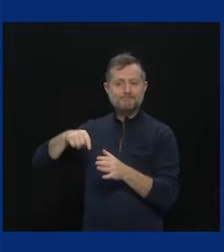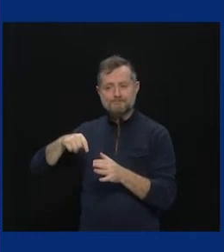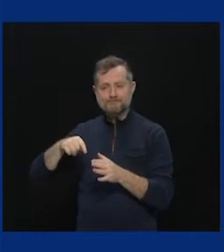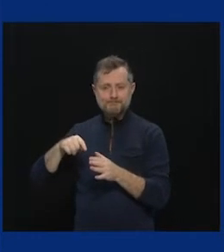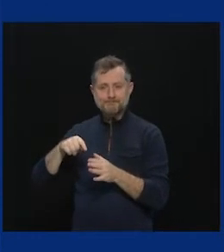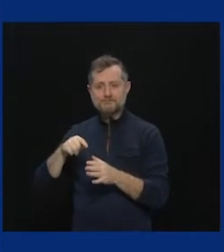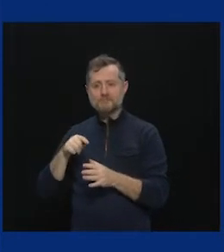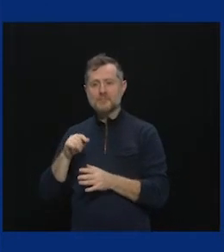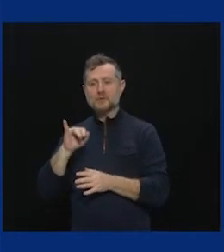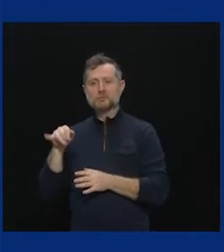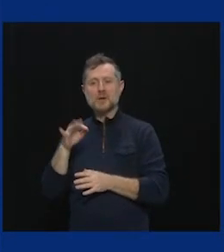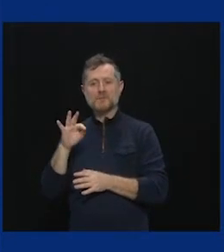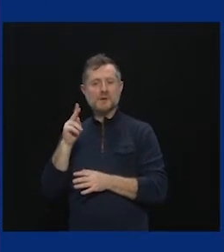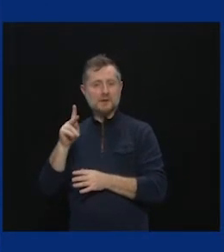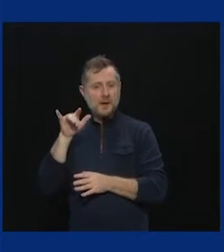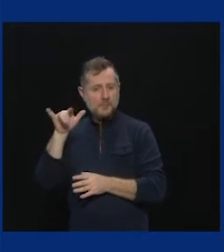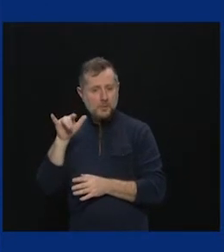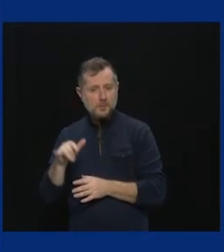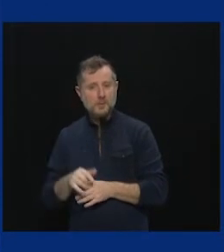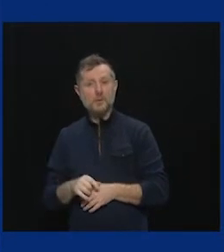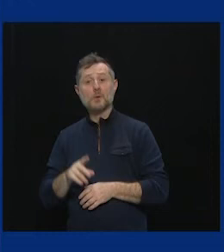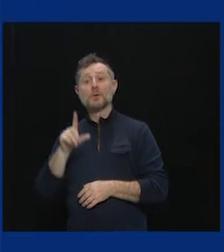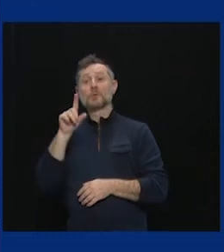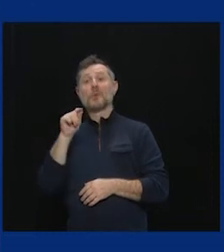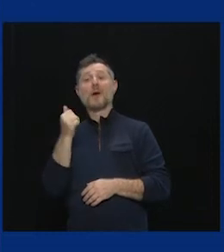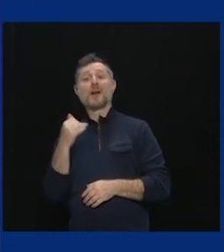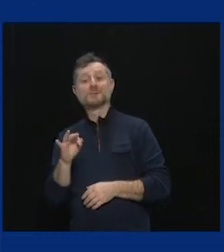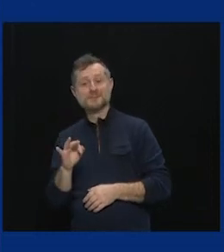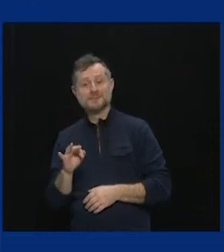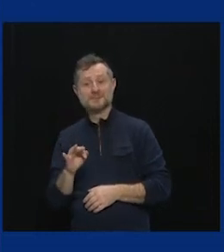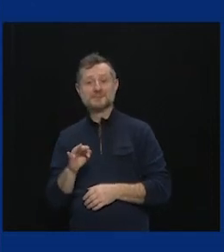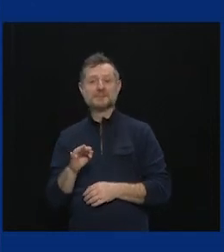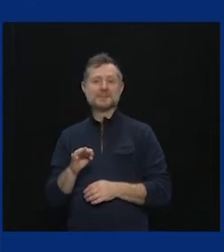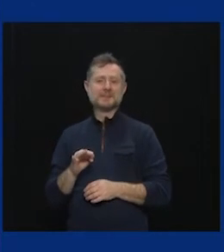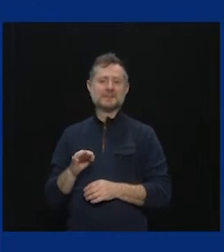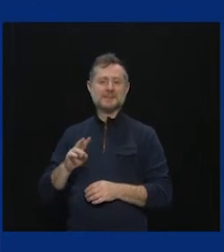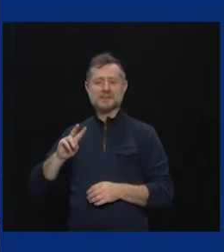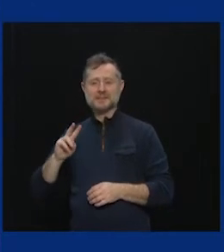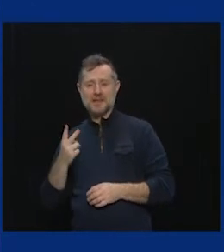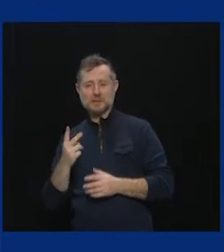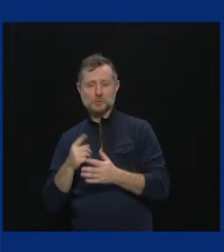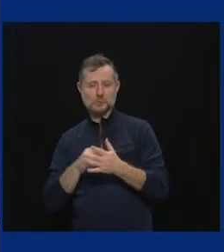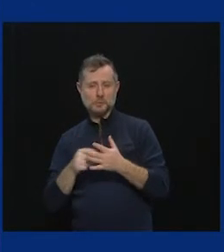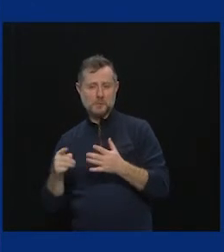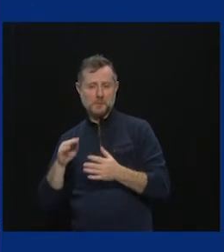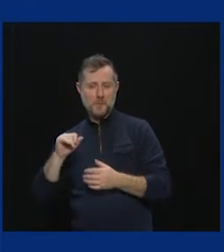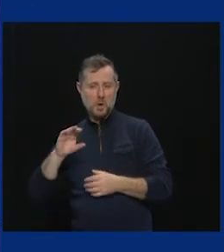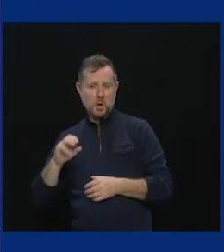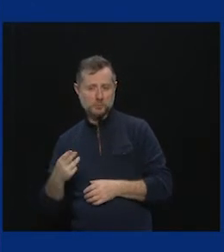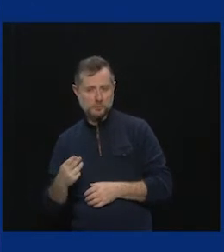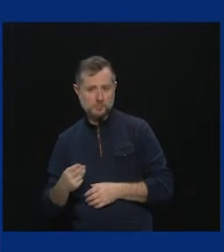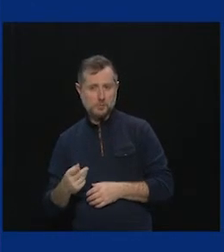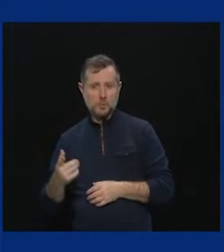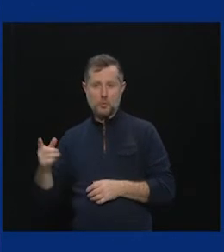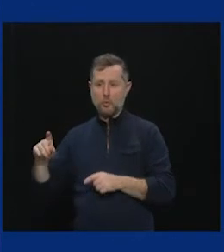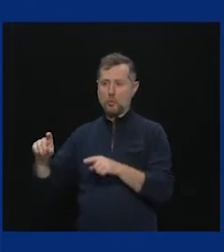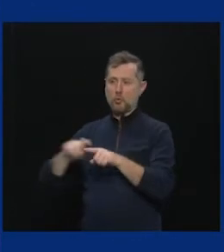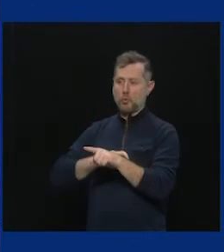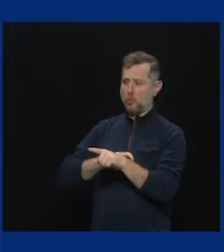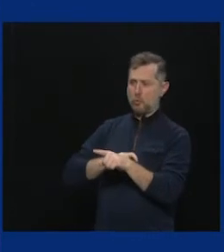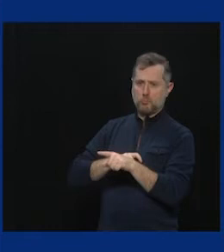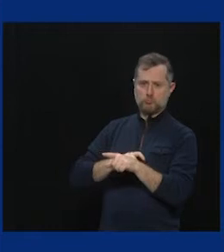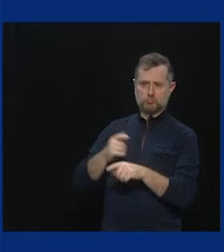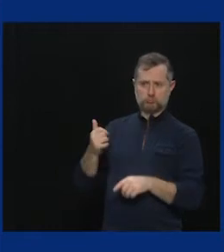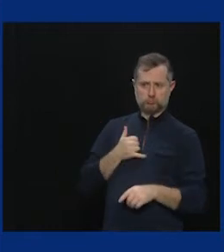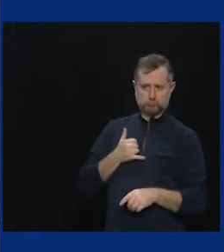On 2019, I can forget the second week of March when they called me and gave me the letter, wasn't laid